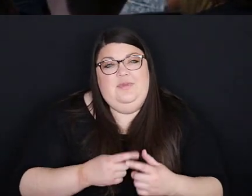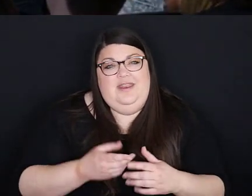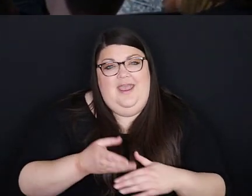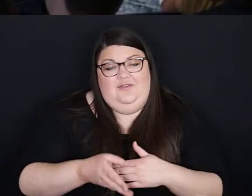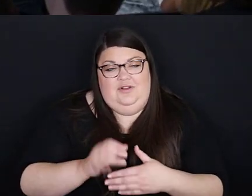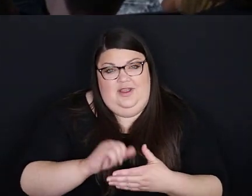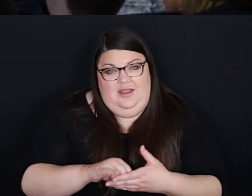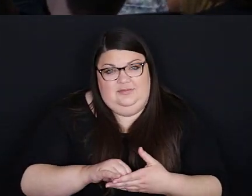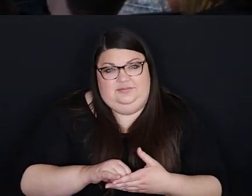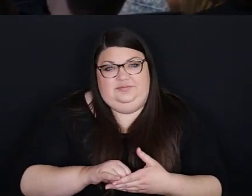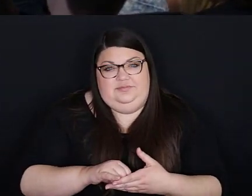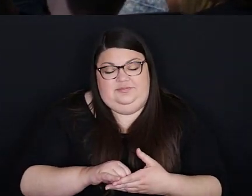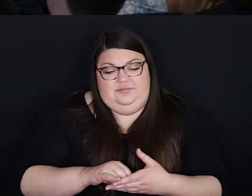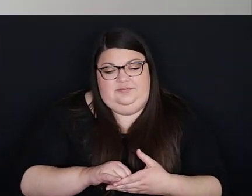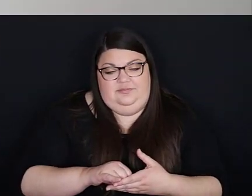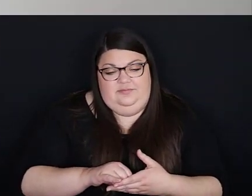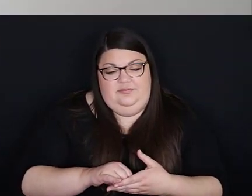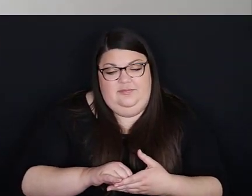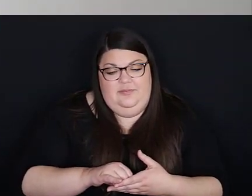after that... So